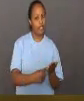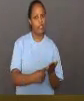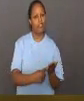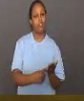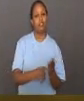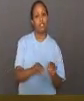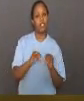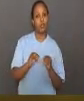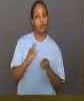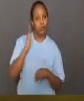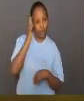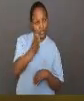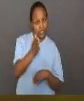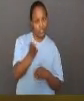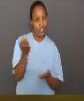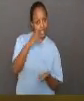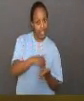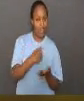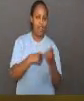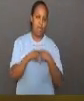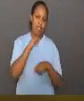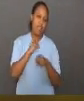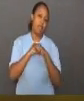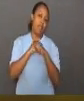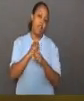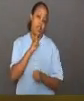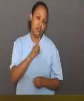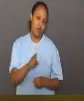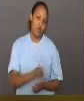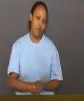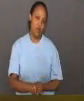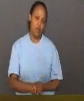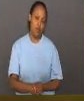these atrocities to prevent them from occurring again.